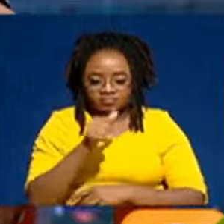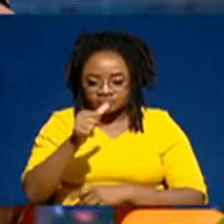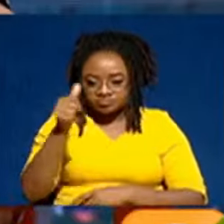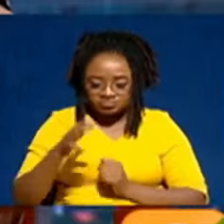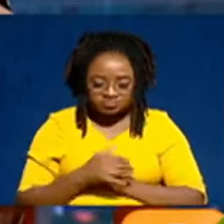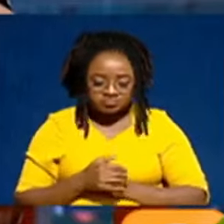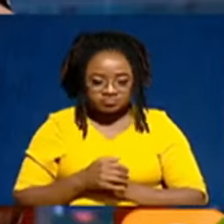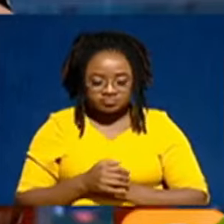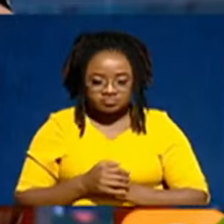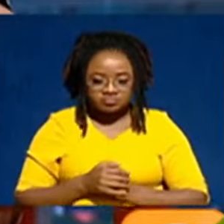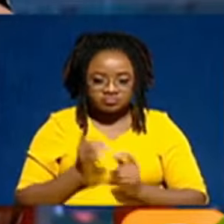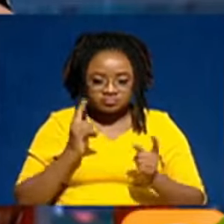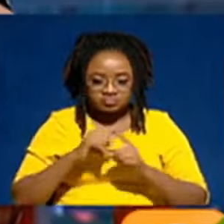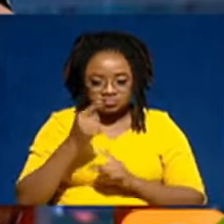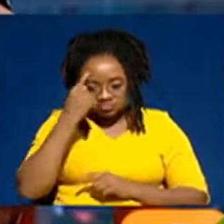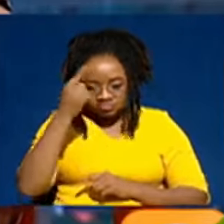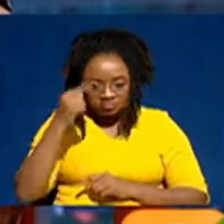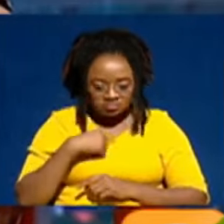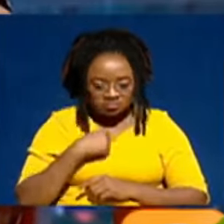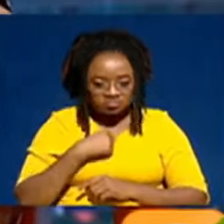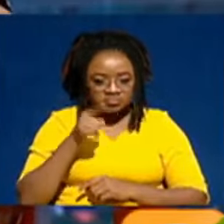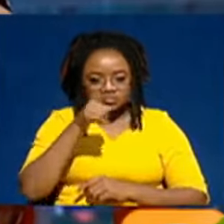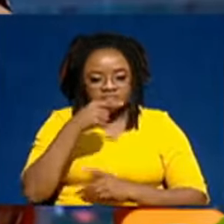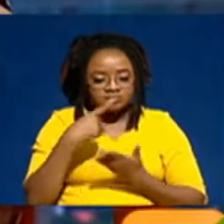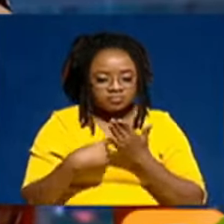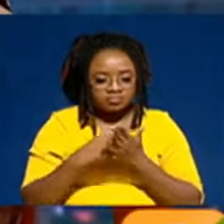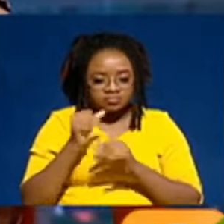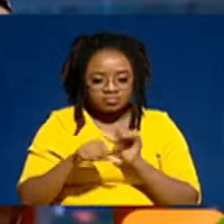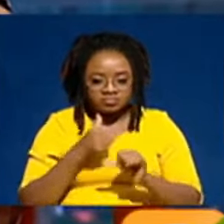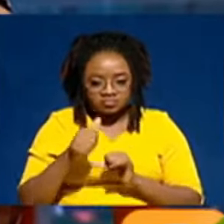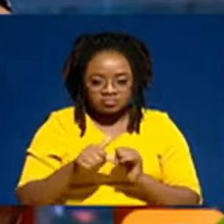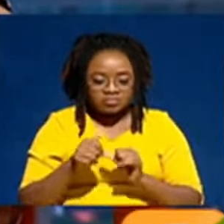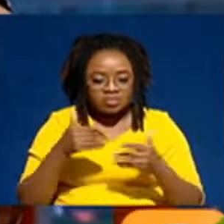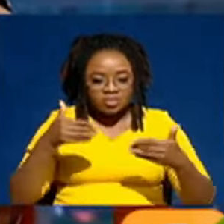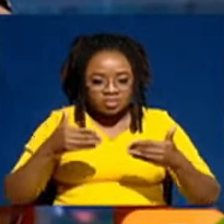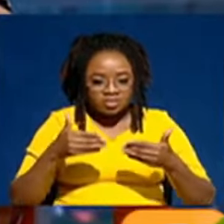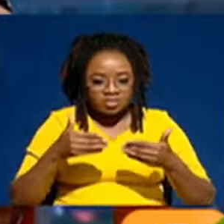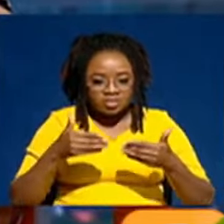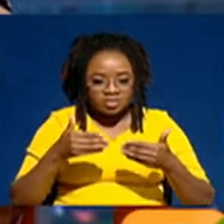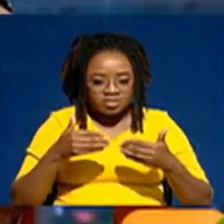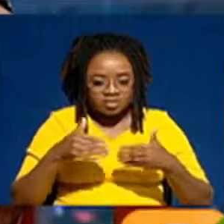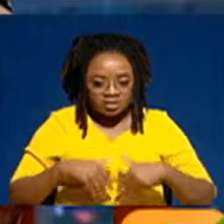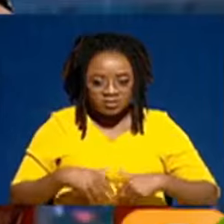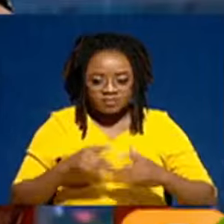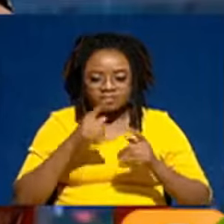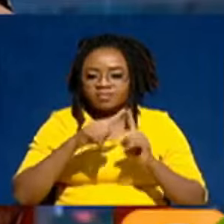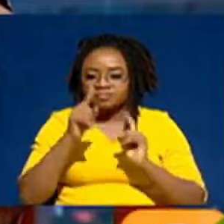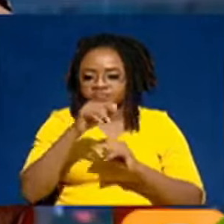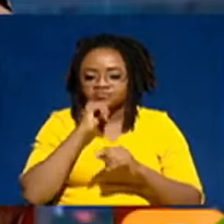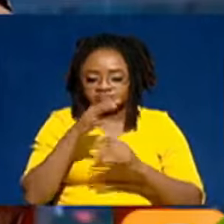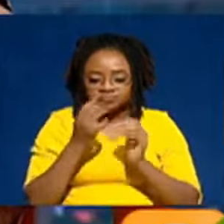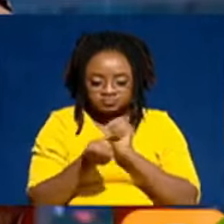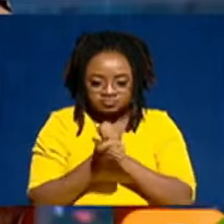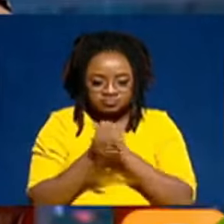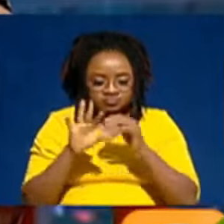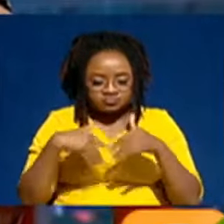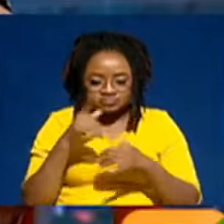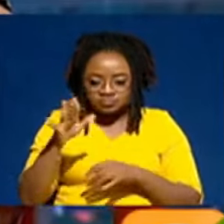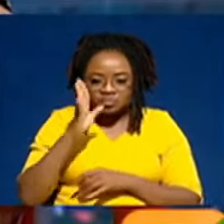But here, you are talking about building. You've not talked about how you'll dispose of your